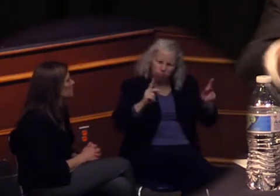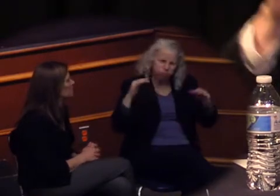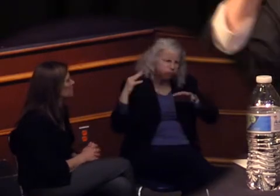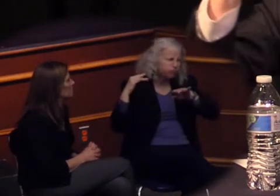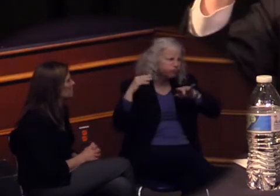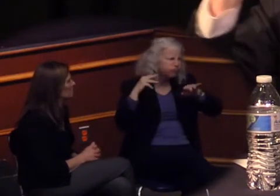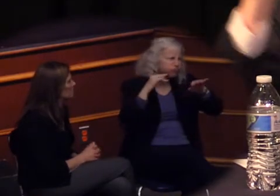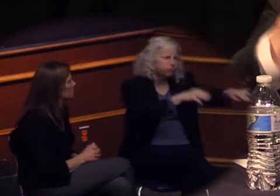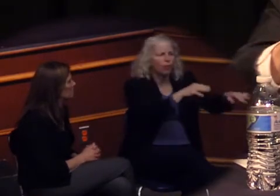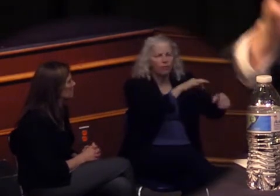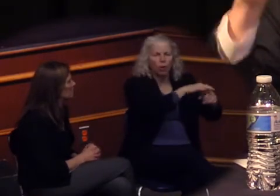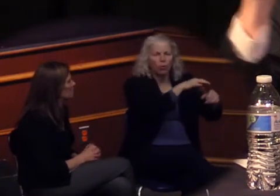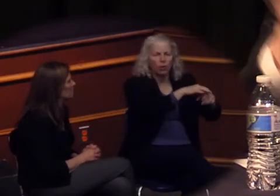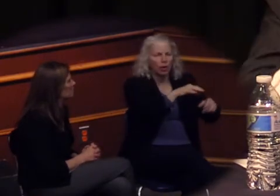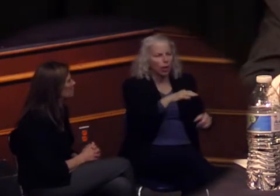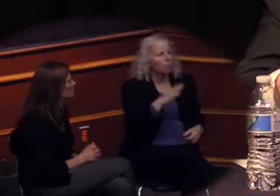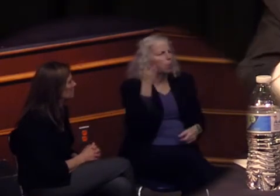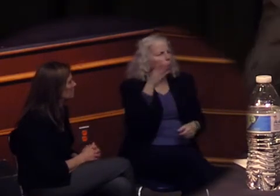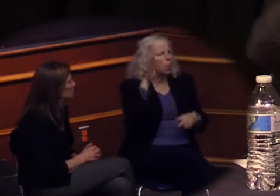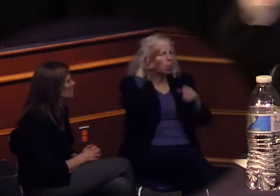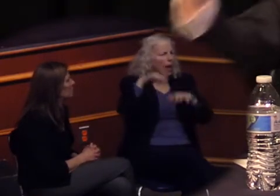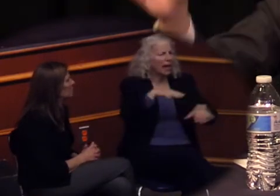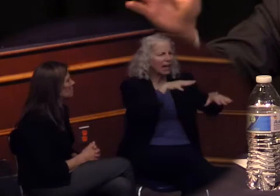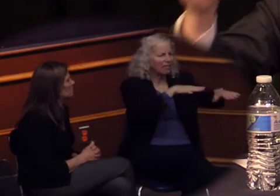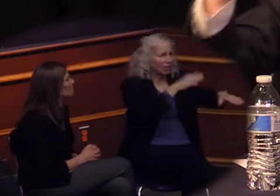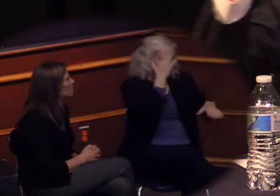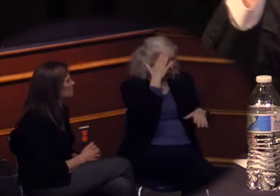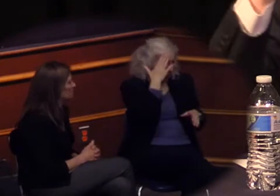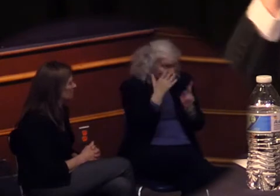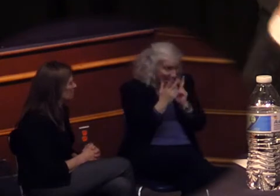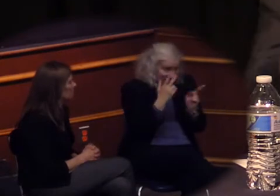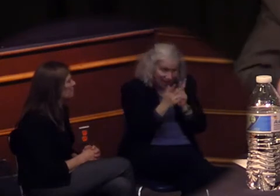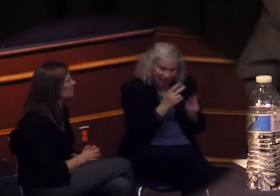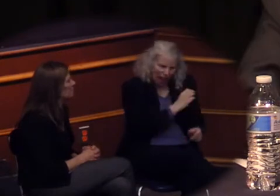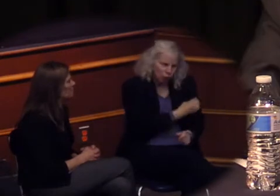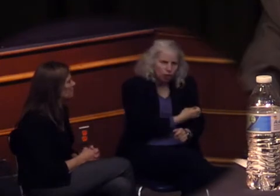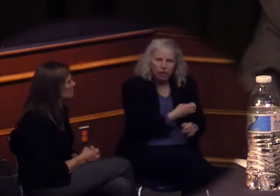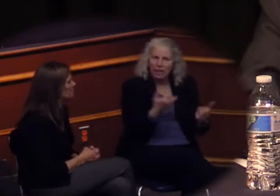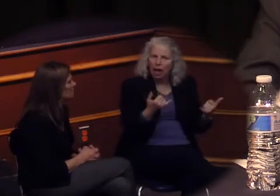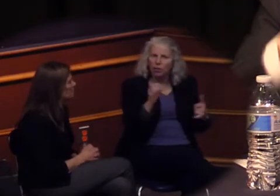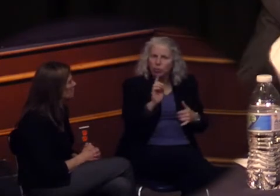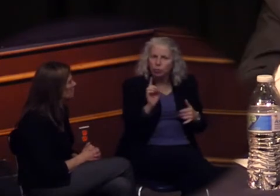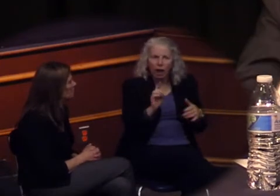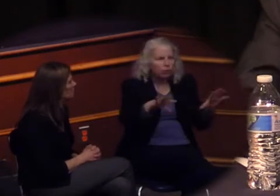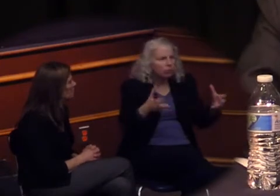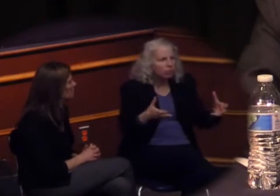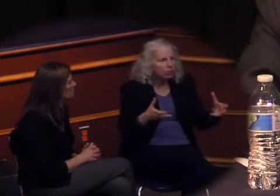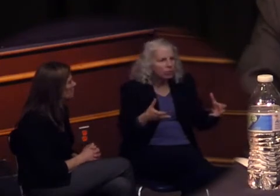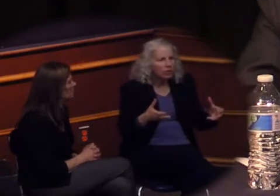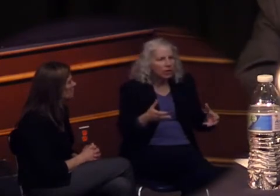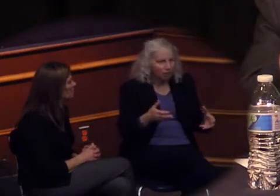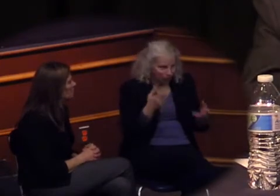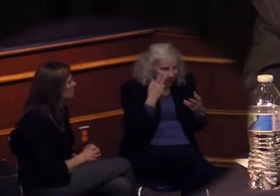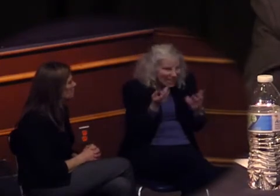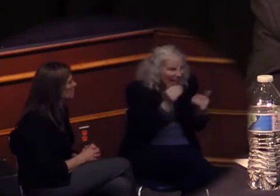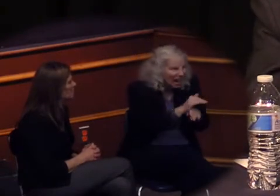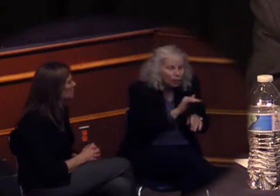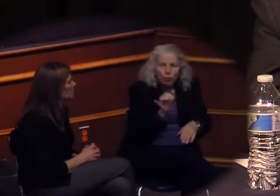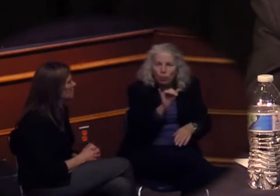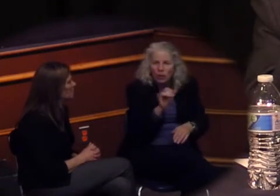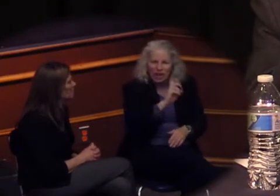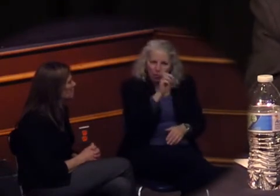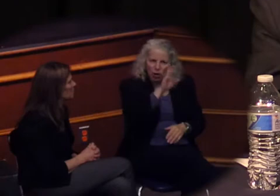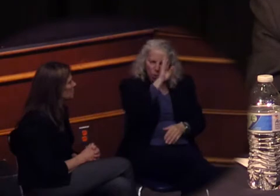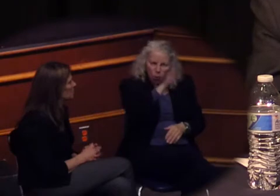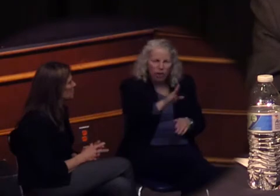All that blue wave, the energy in this party that we all see everywhere we go and we see tonight, Democrats are going to turn out. As long as they're